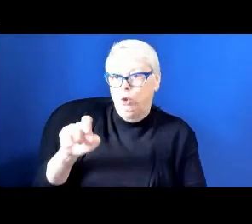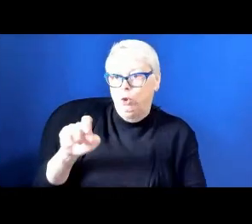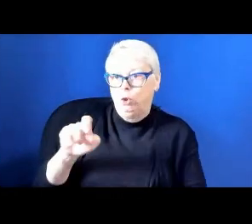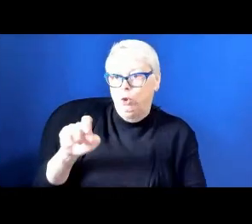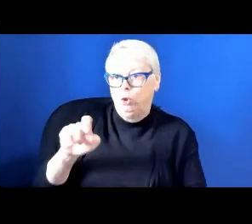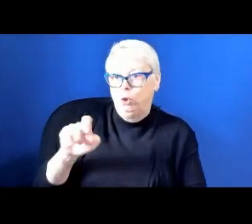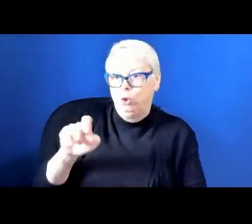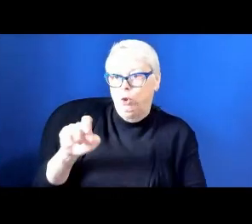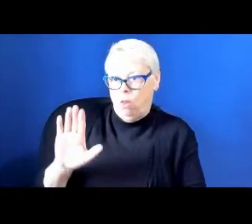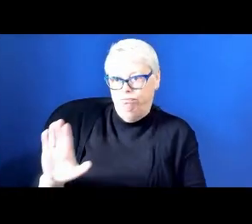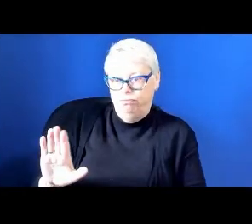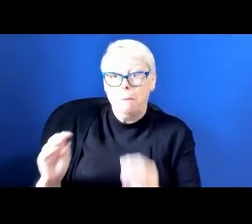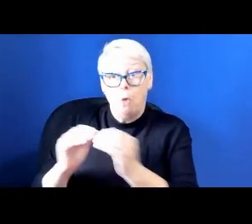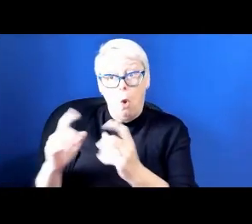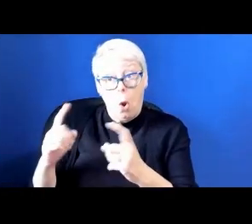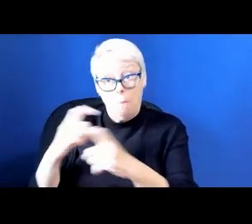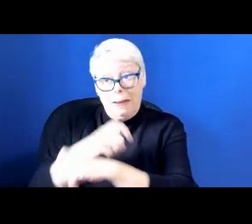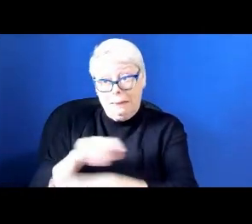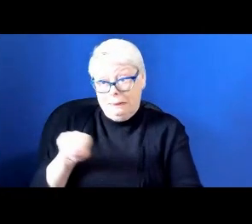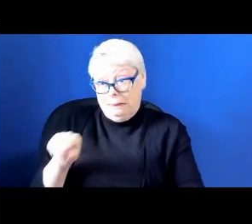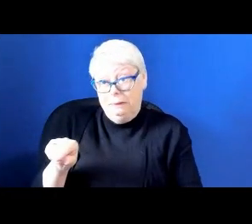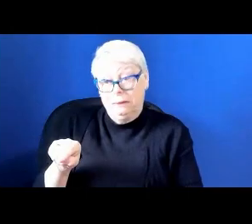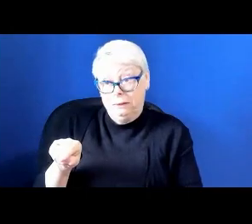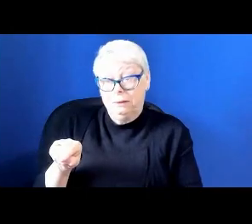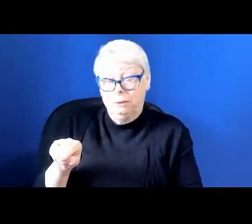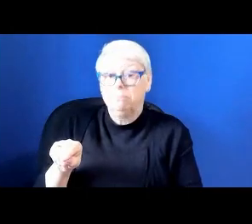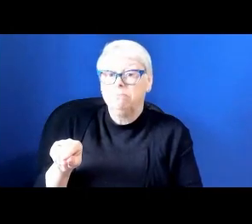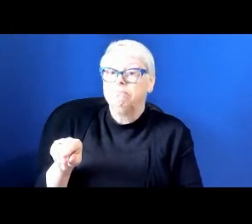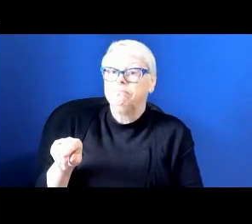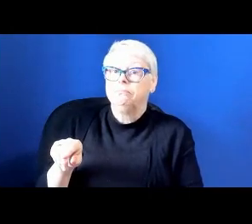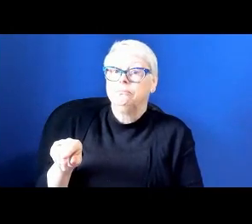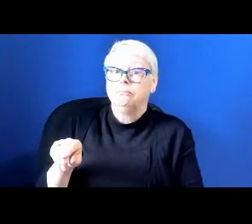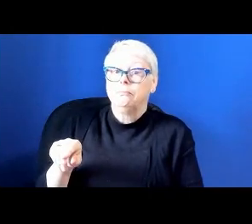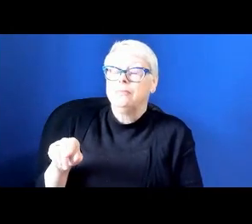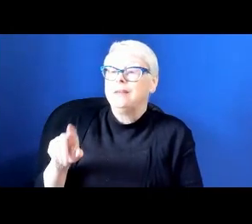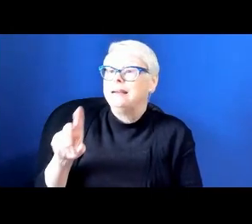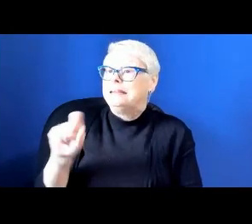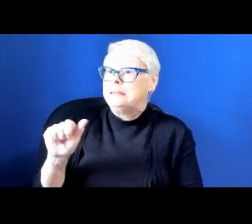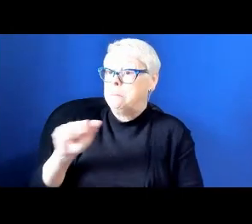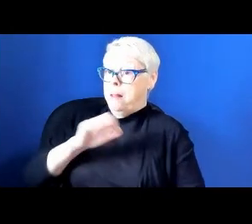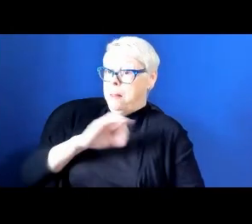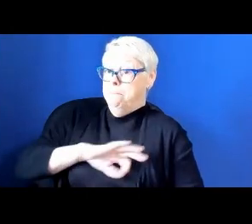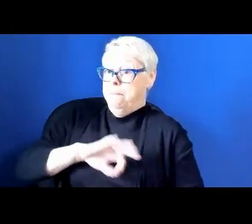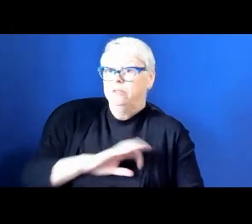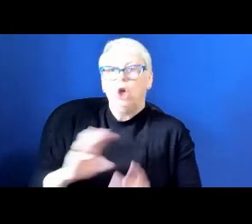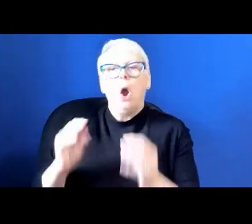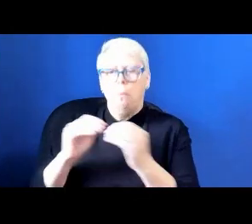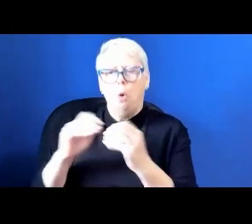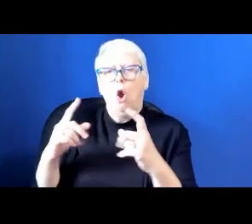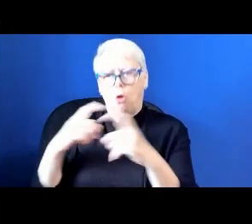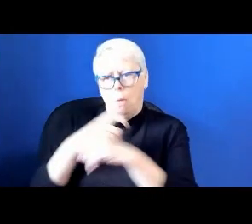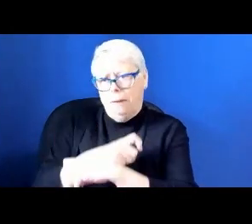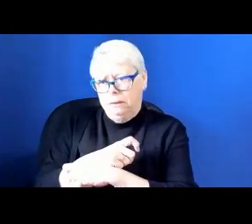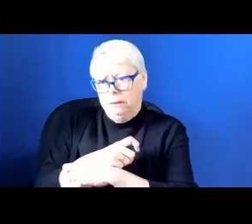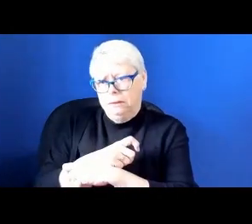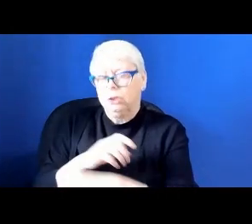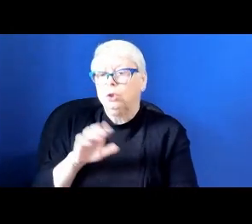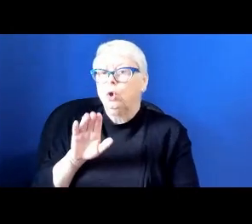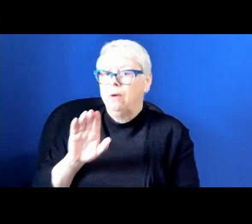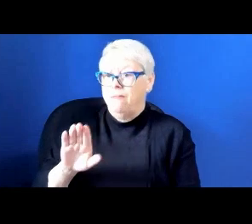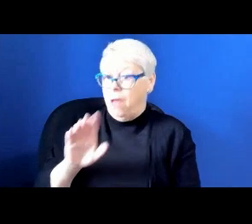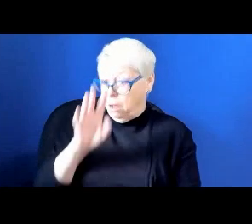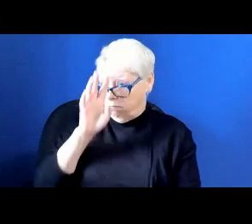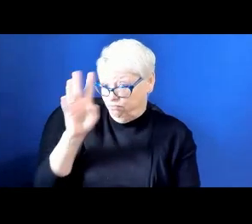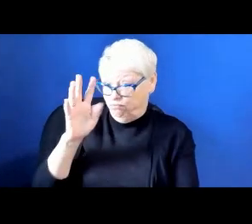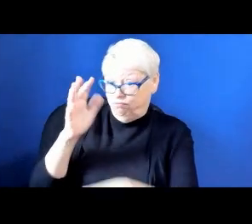is more complex. This tool is because disability benefits are much more complex. So this tool was created